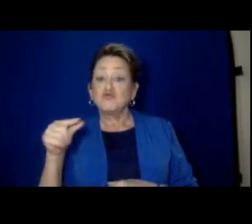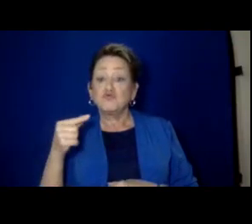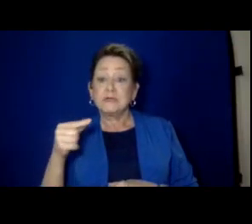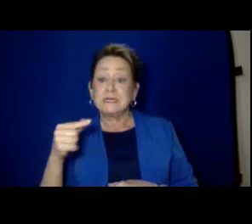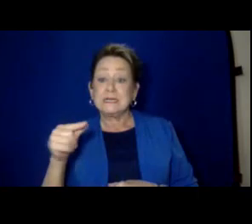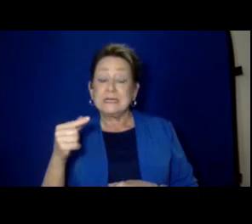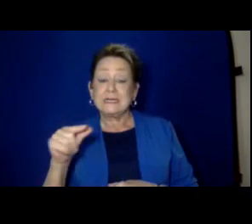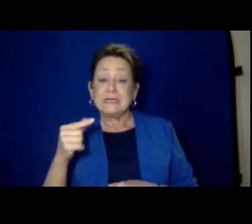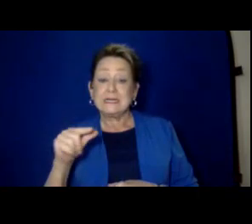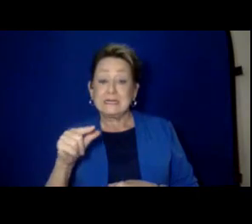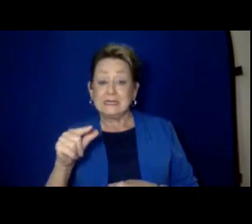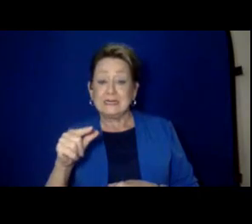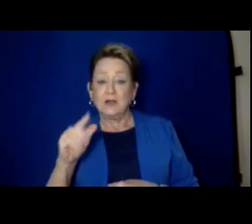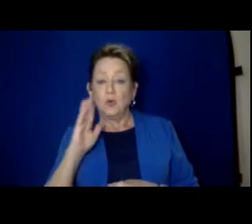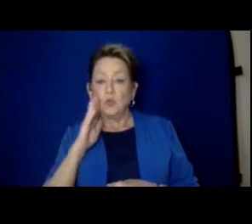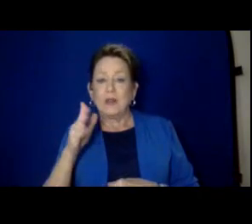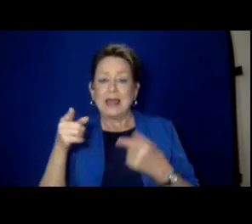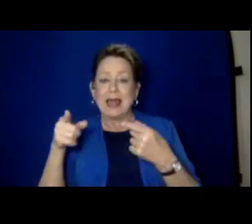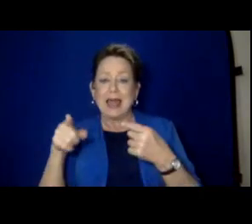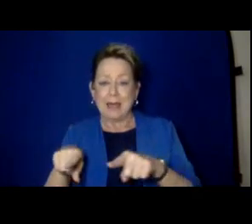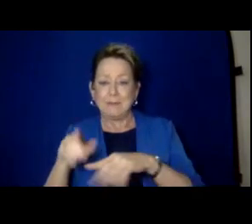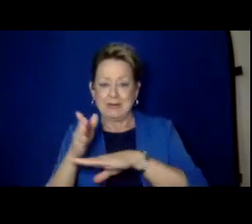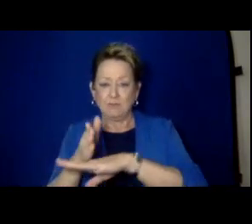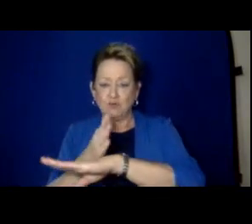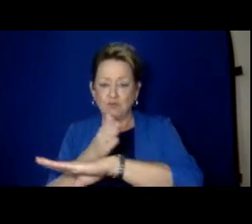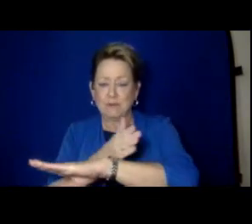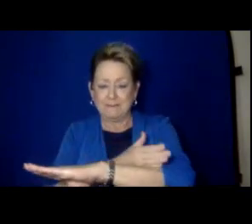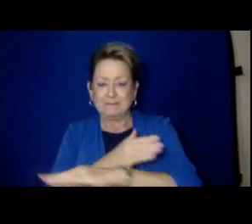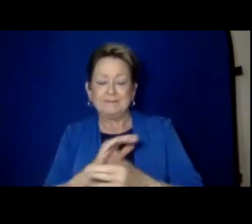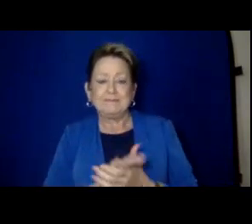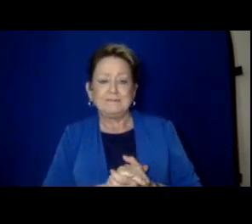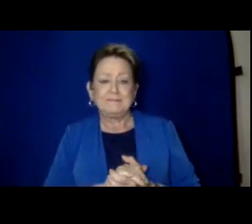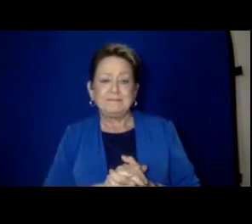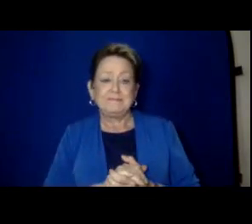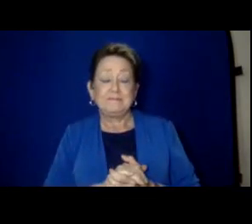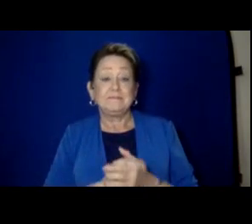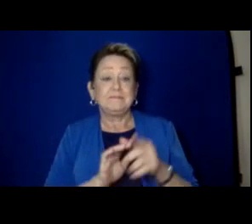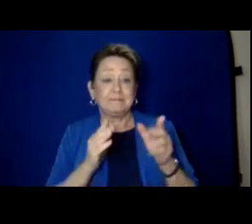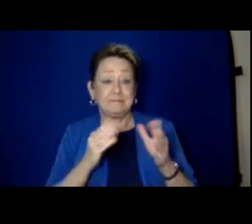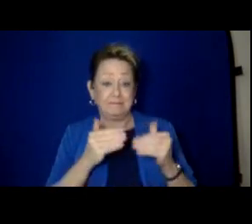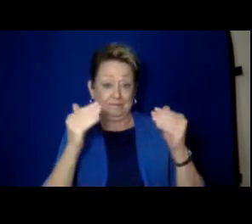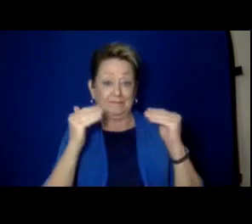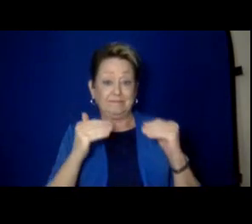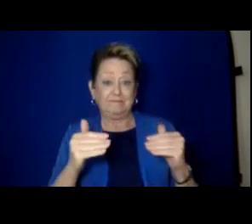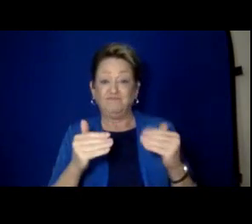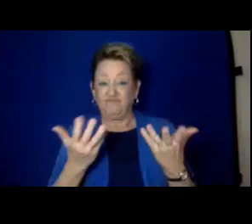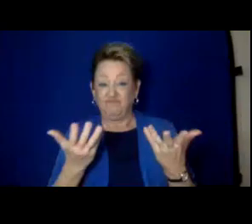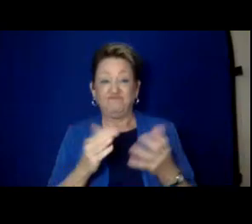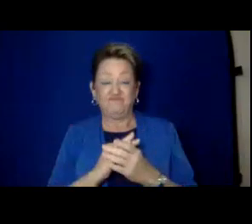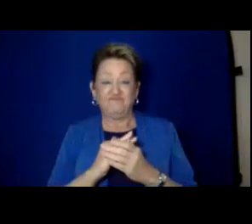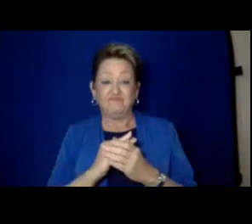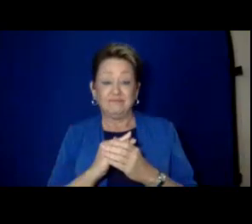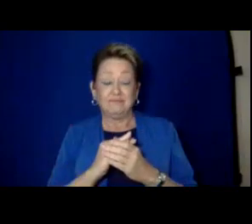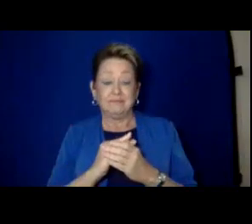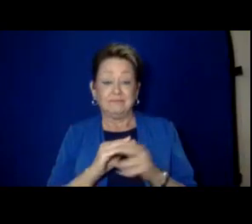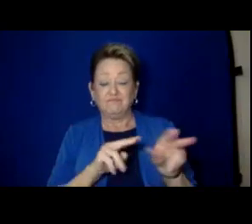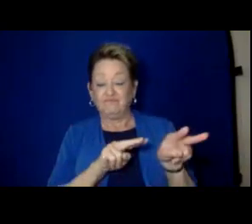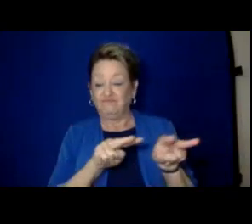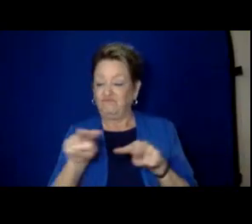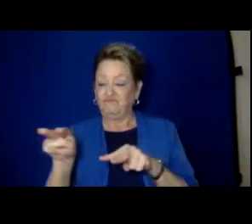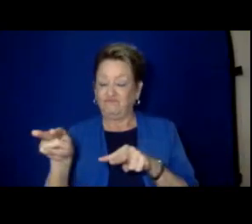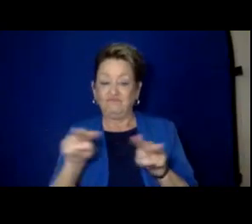green shows the area of impact where the work and the improvements would take place. And then this next slide here is just a couple street level views